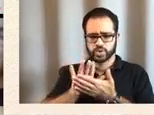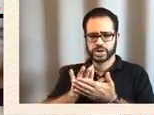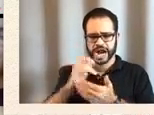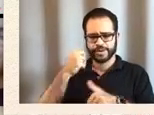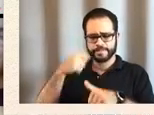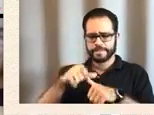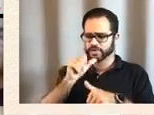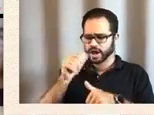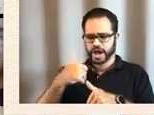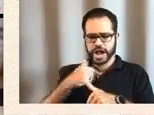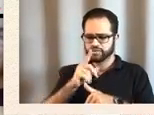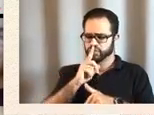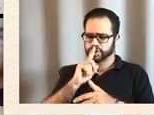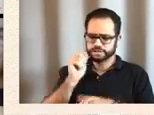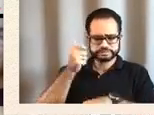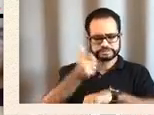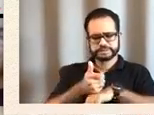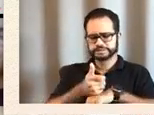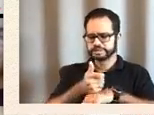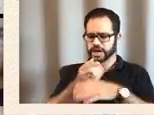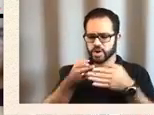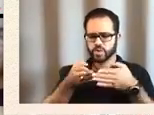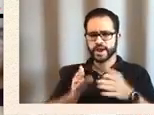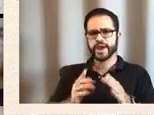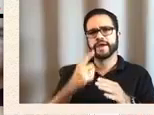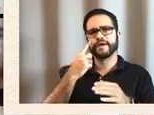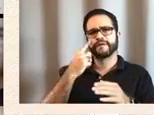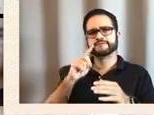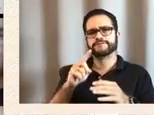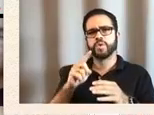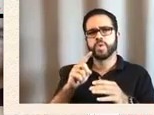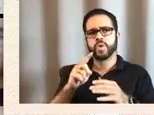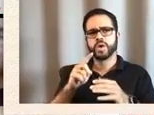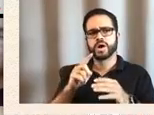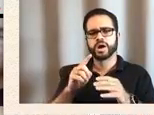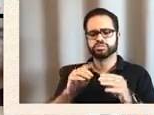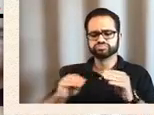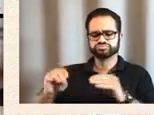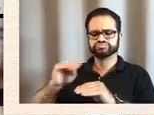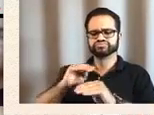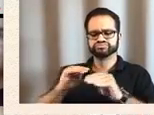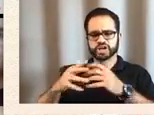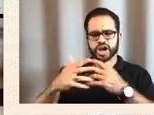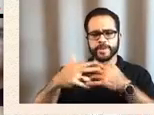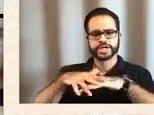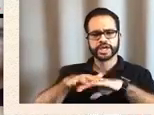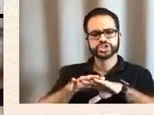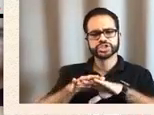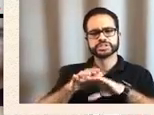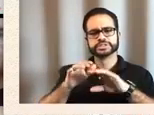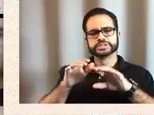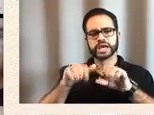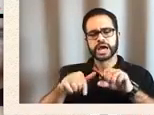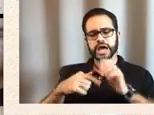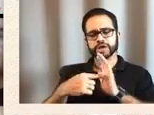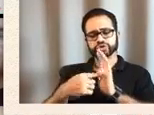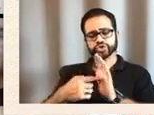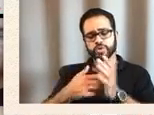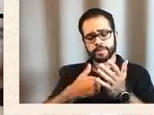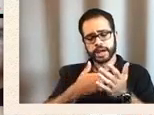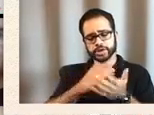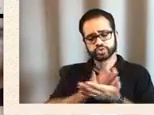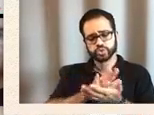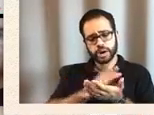concrete set way of arranging accommodations. I was able to show my school that I needed them, and they were able